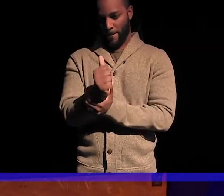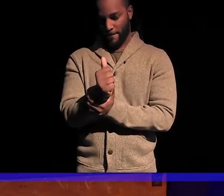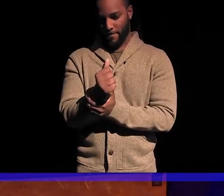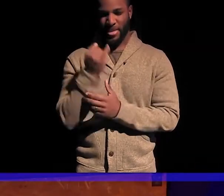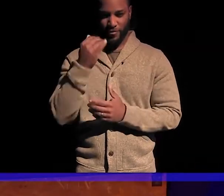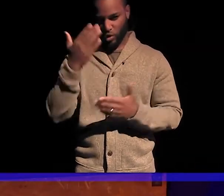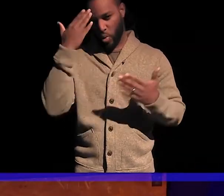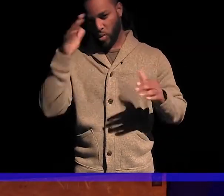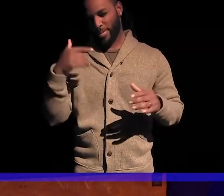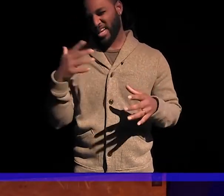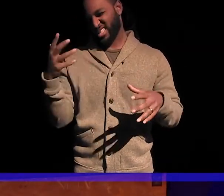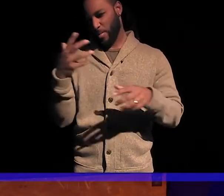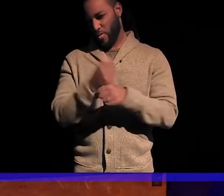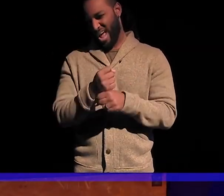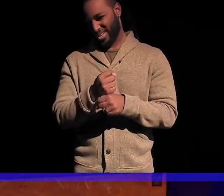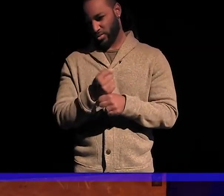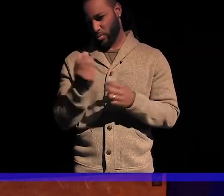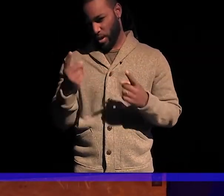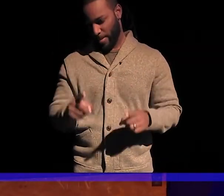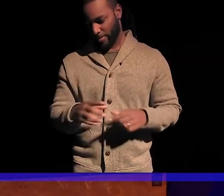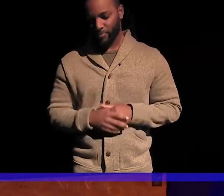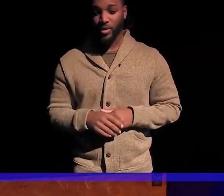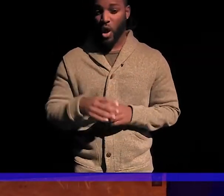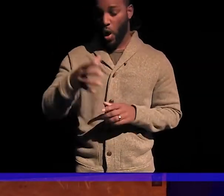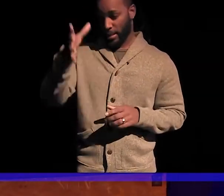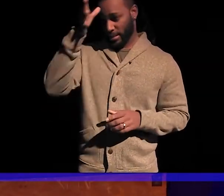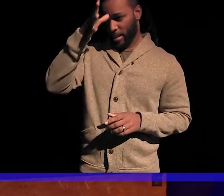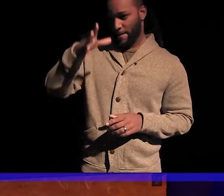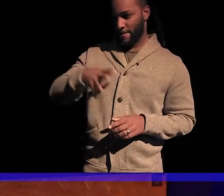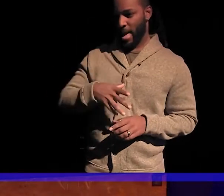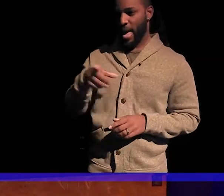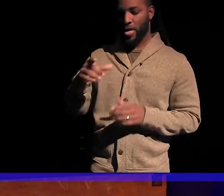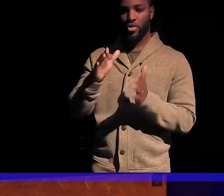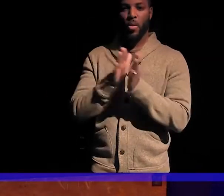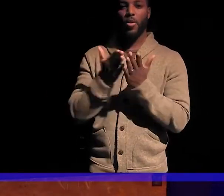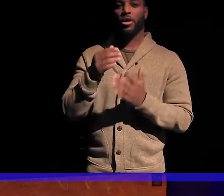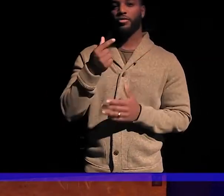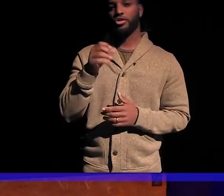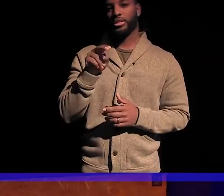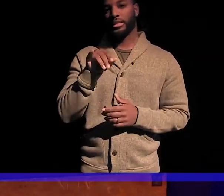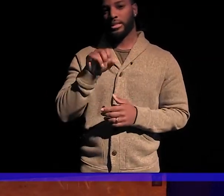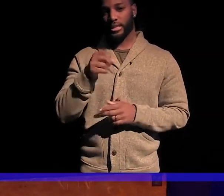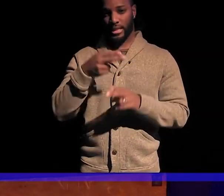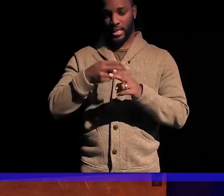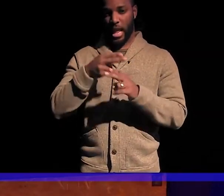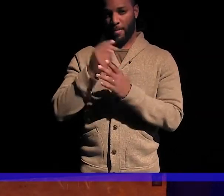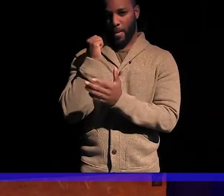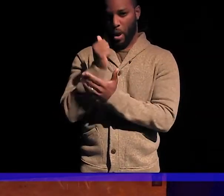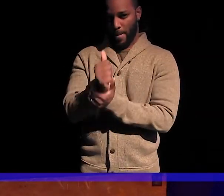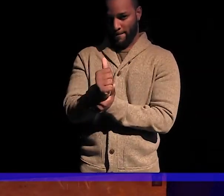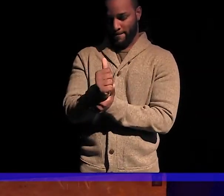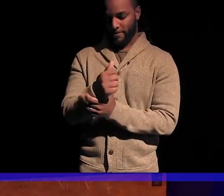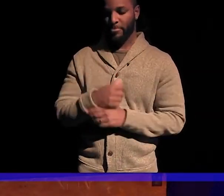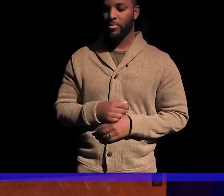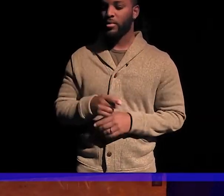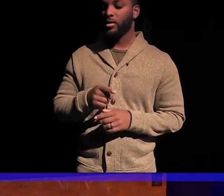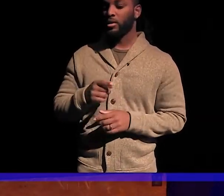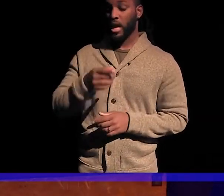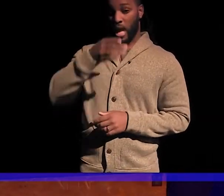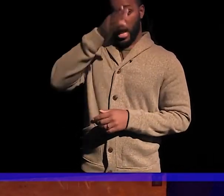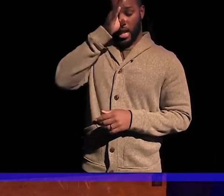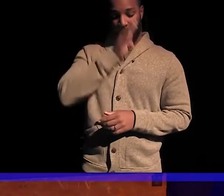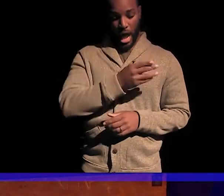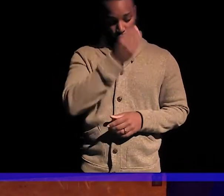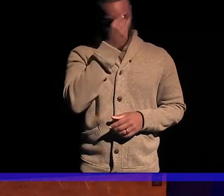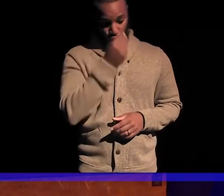Cliff Notes version of it. There's a man in the book of Genesis named Abraham who is told by God